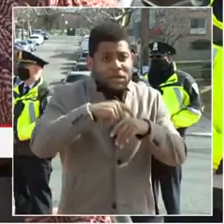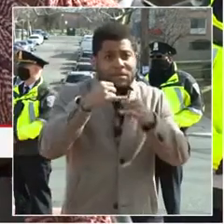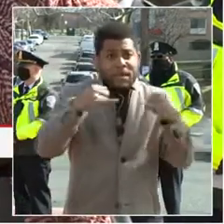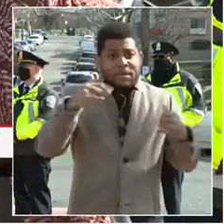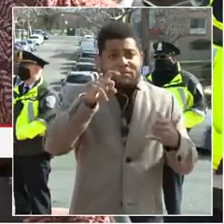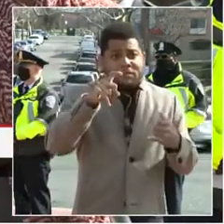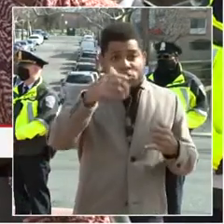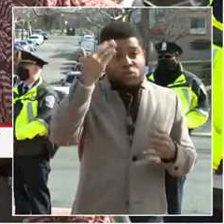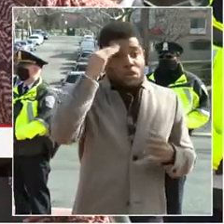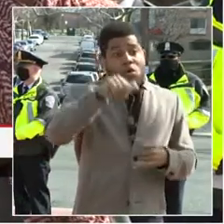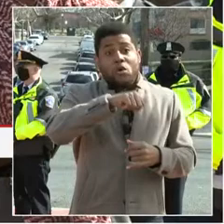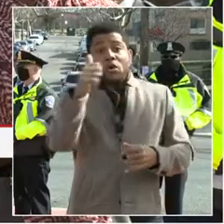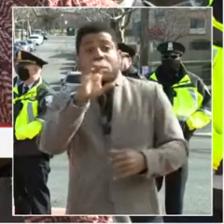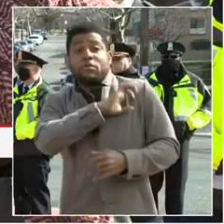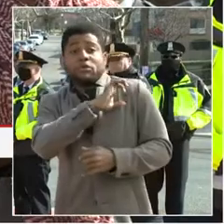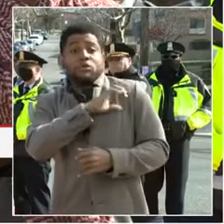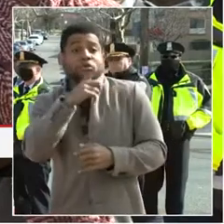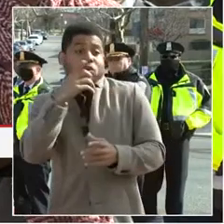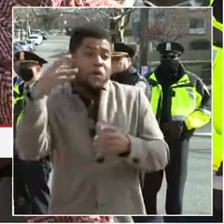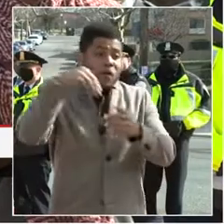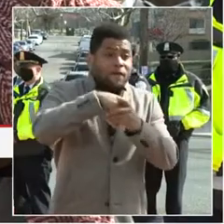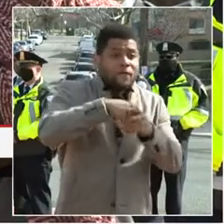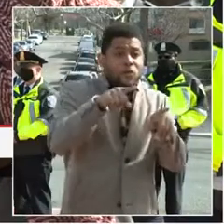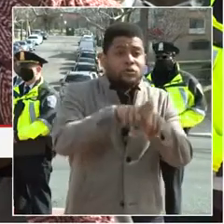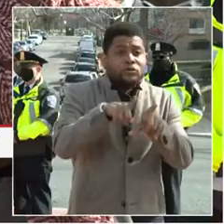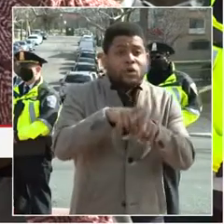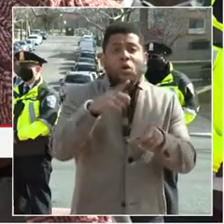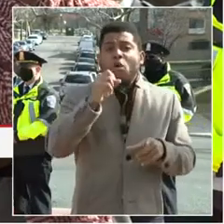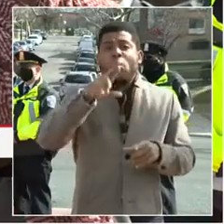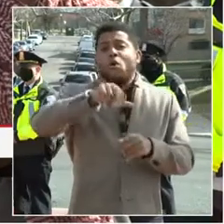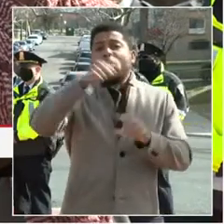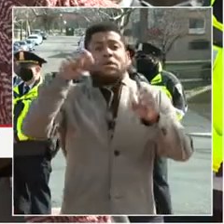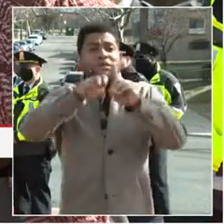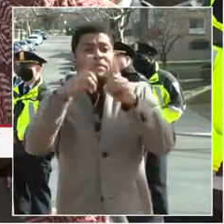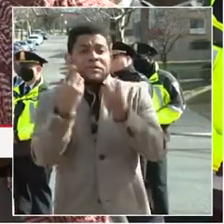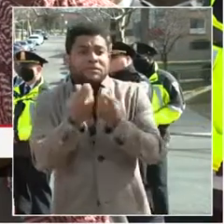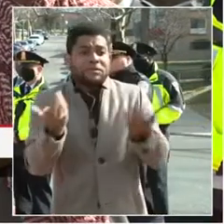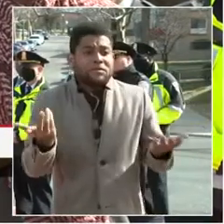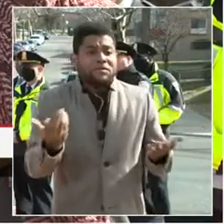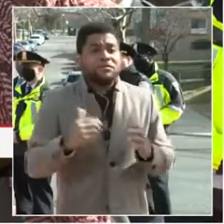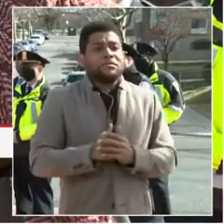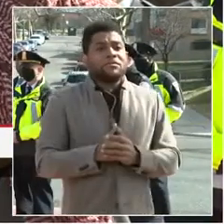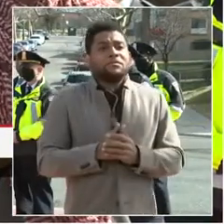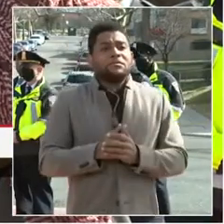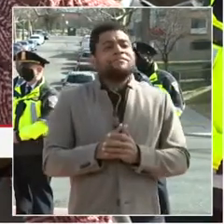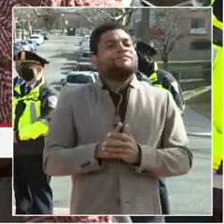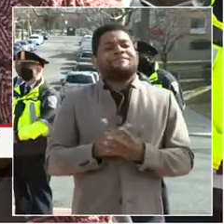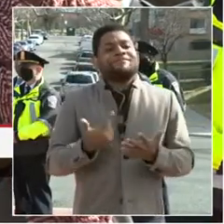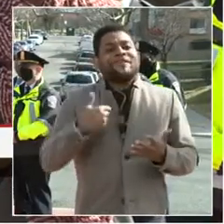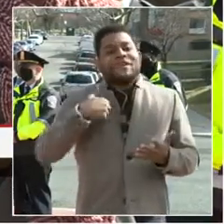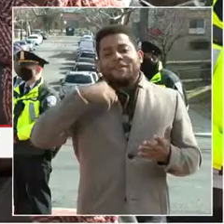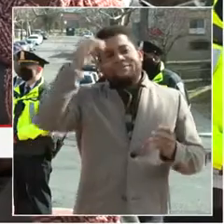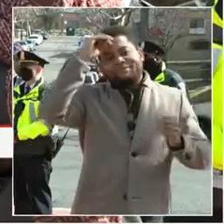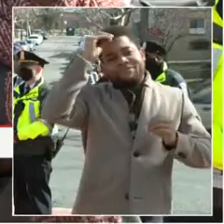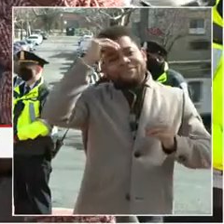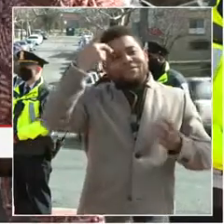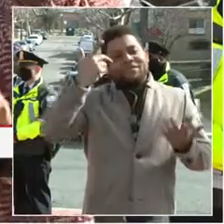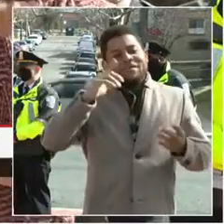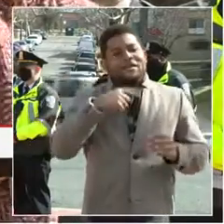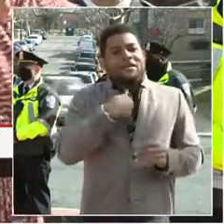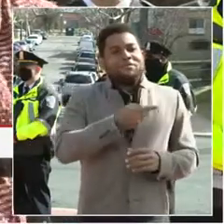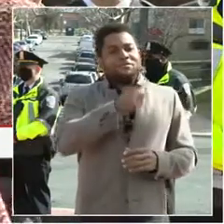this, or any other departments as well, given this is regional? No, I don't have any of that, Darcy, that we can share at this point.